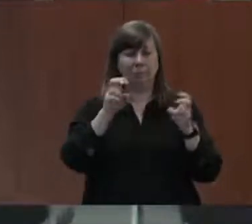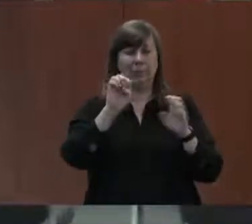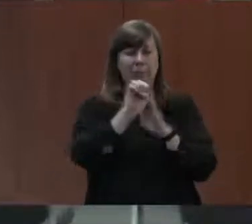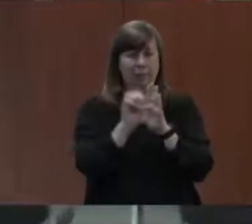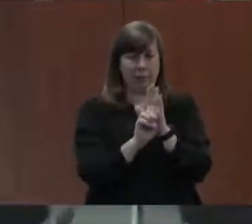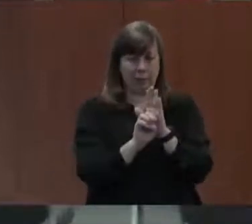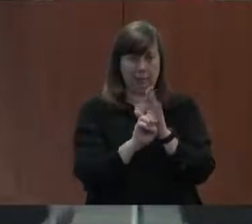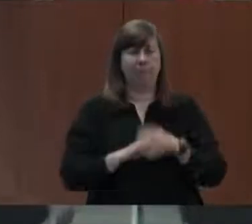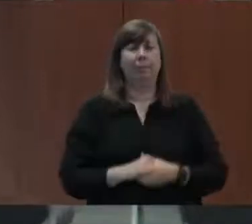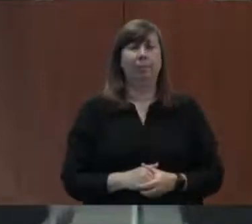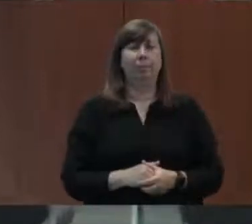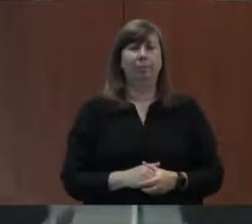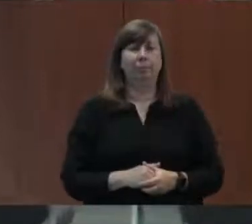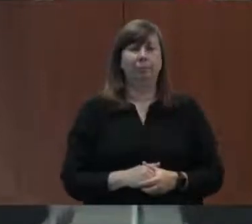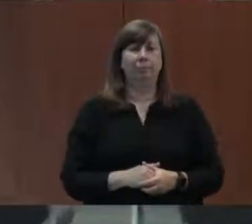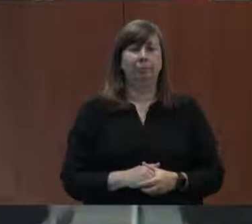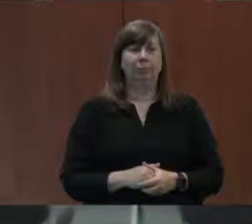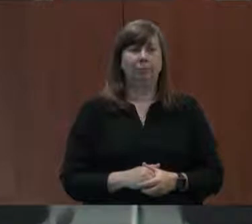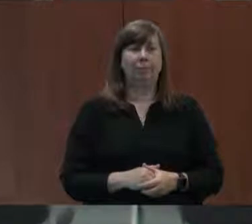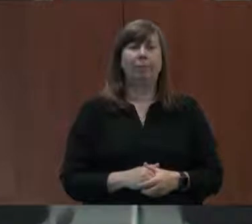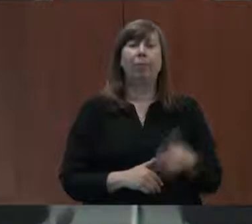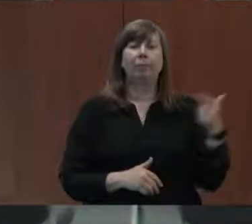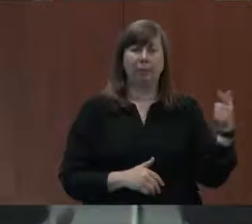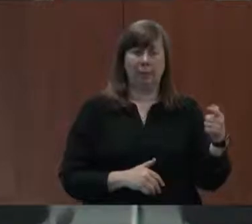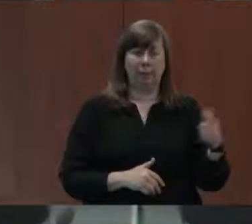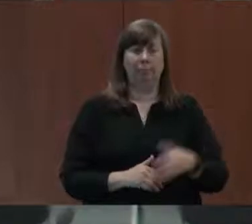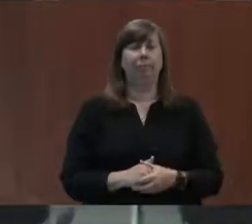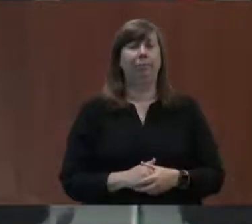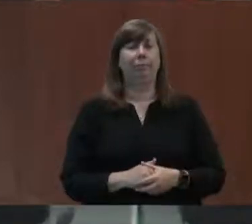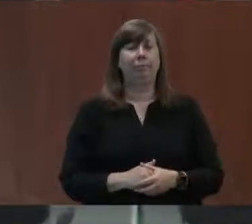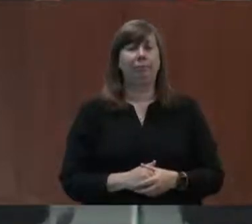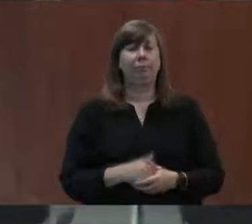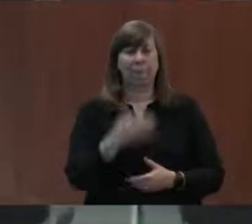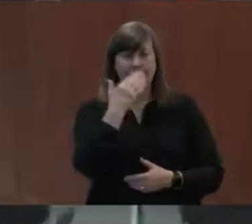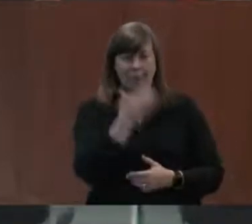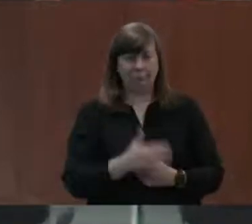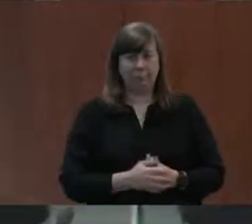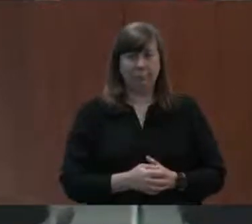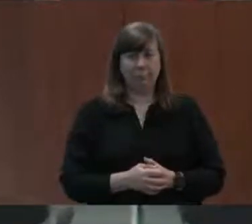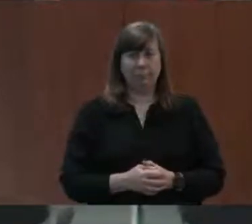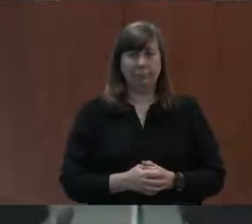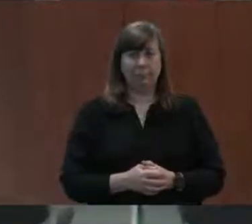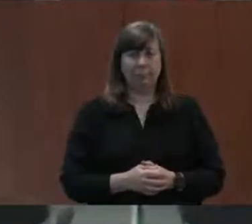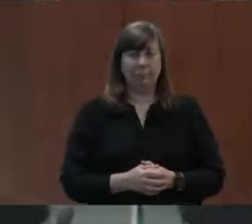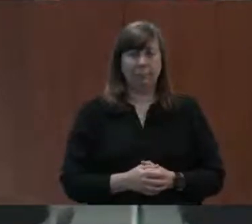Ethics. A second. Thank you.